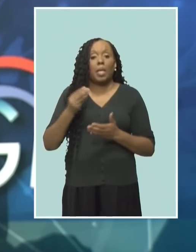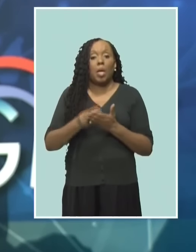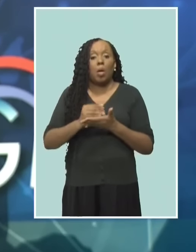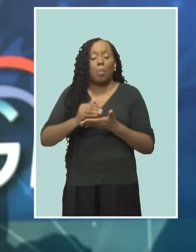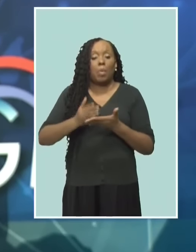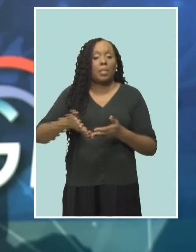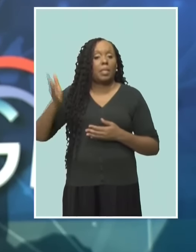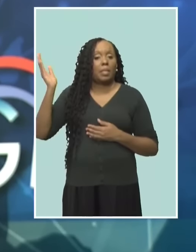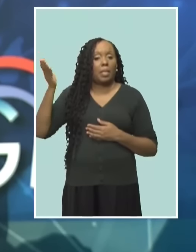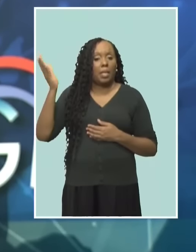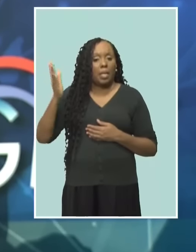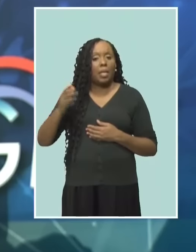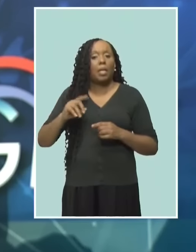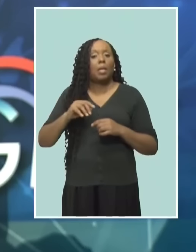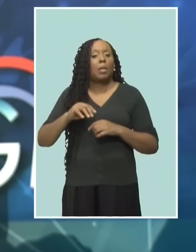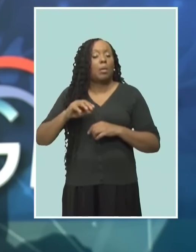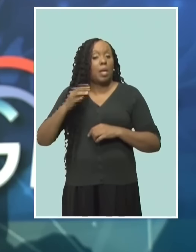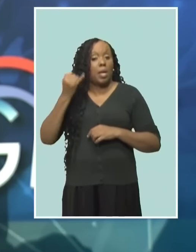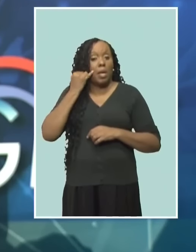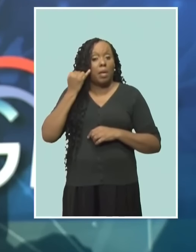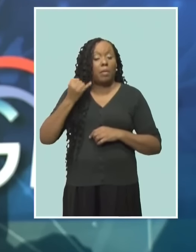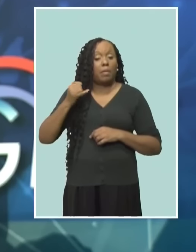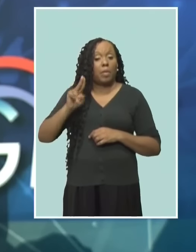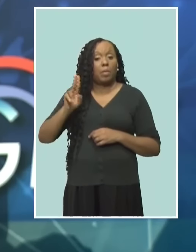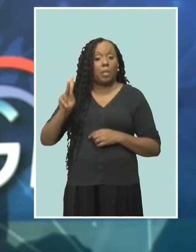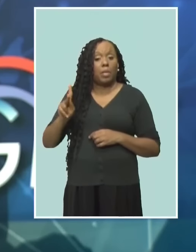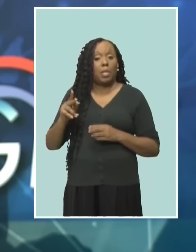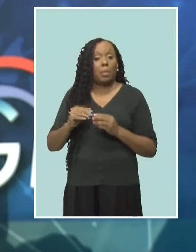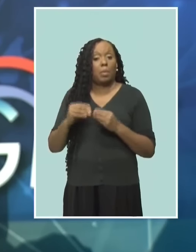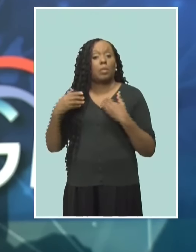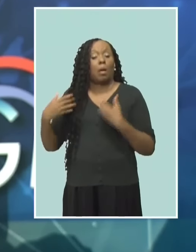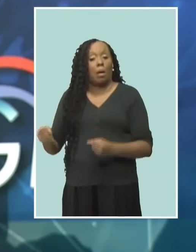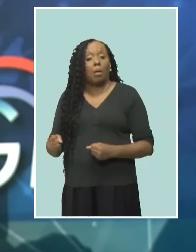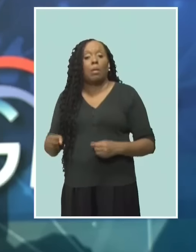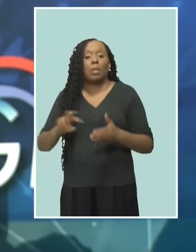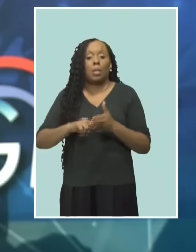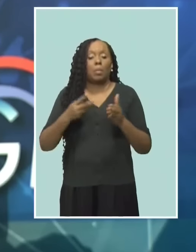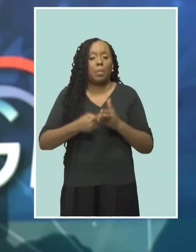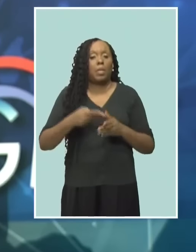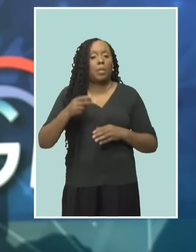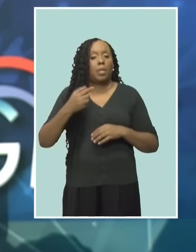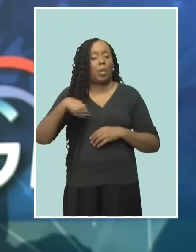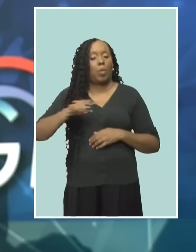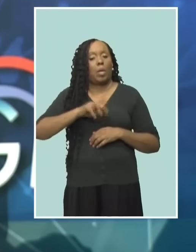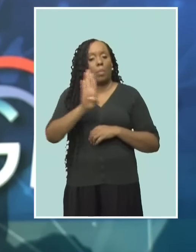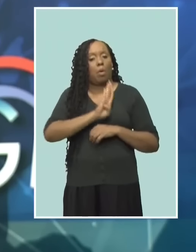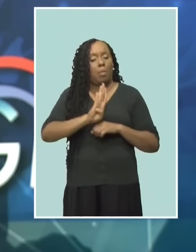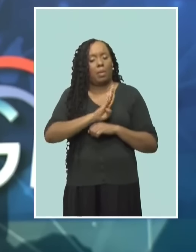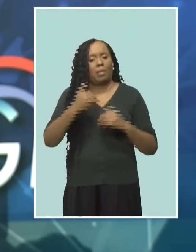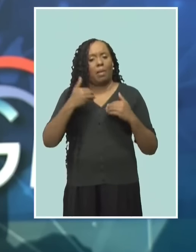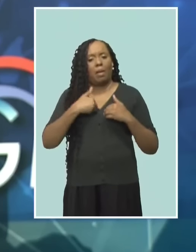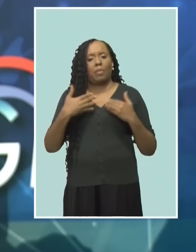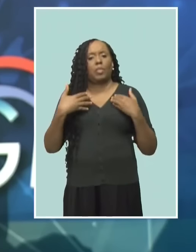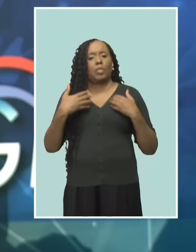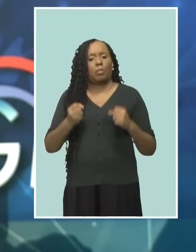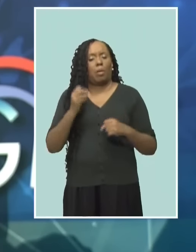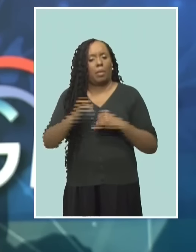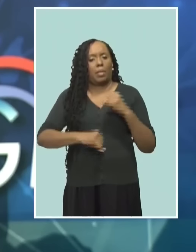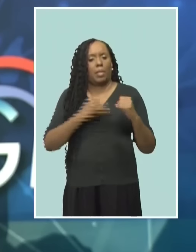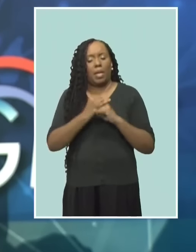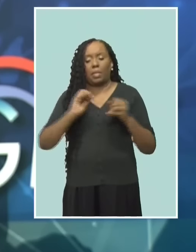economically stable United Kingdom will make it a stronger and more credible international partner. Deputy British High Commissioner to